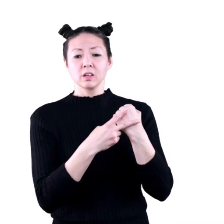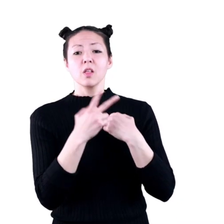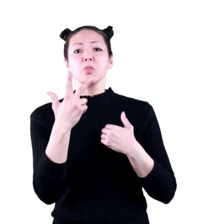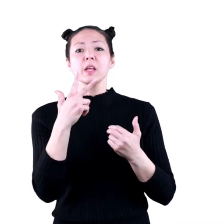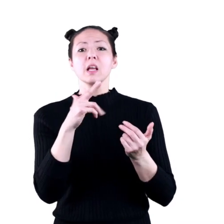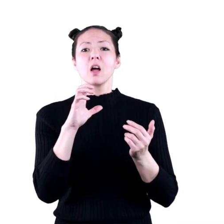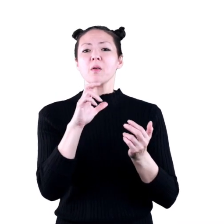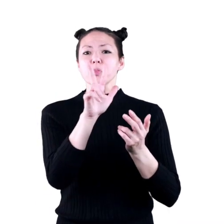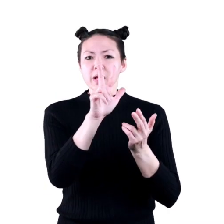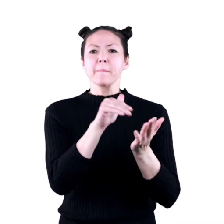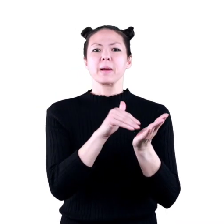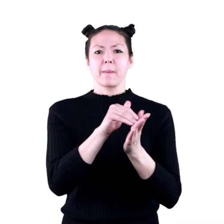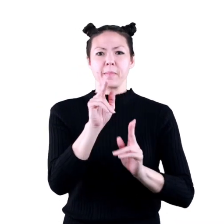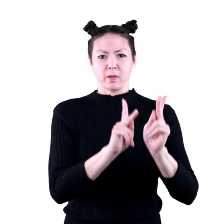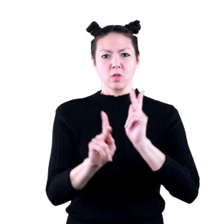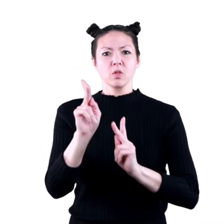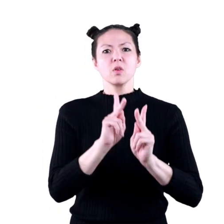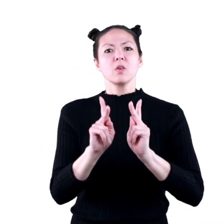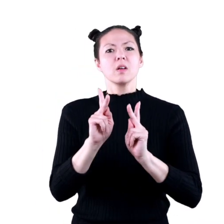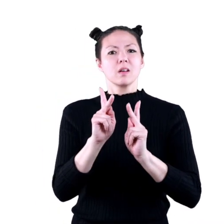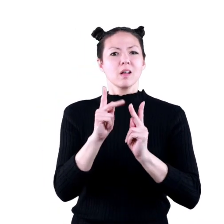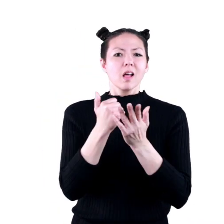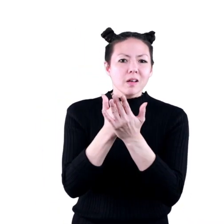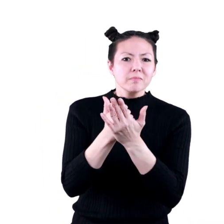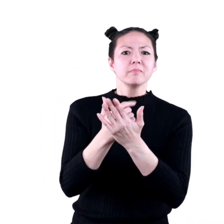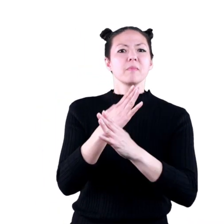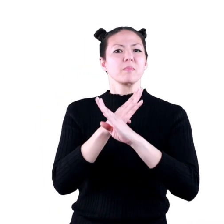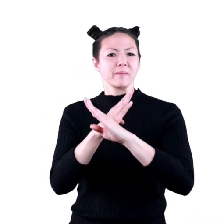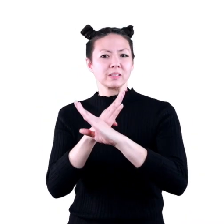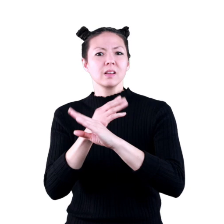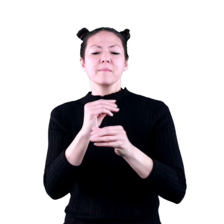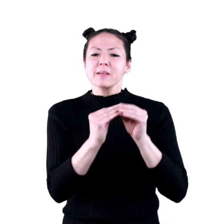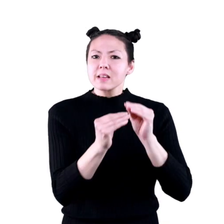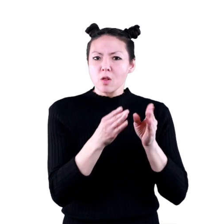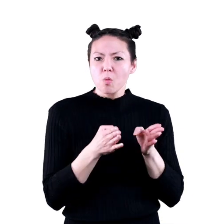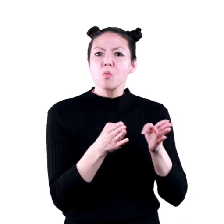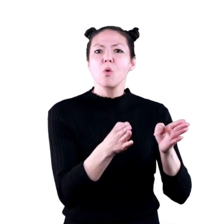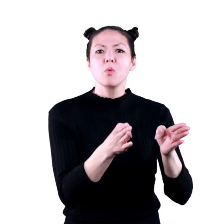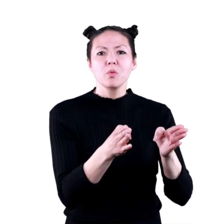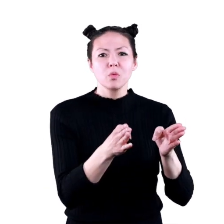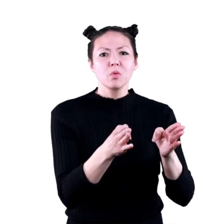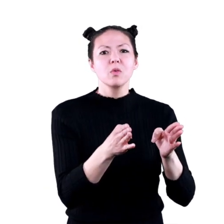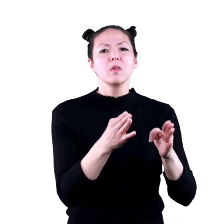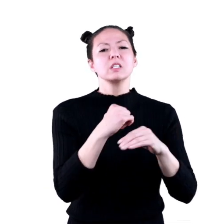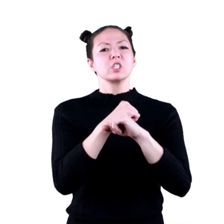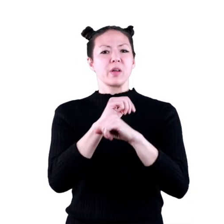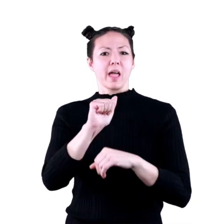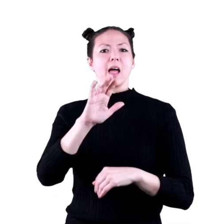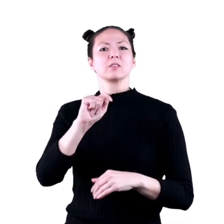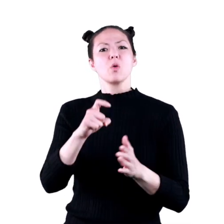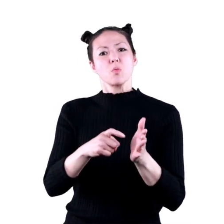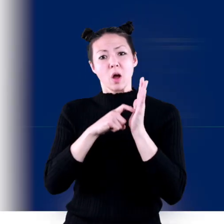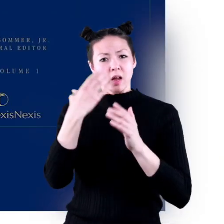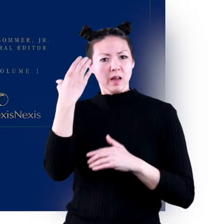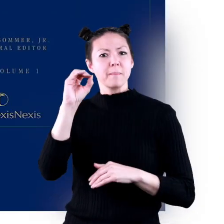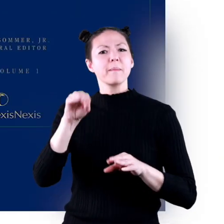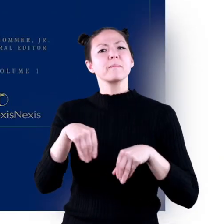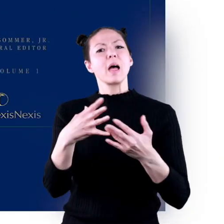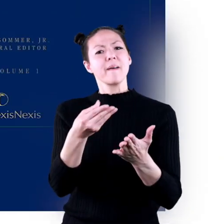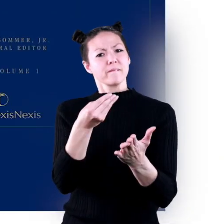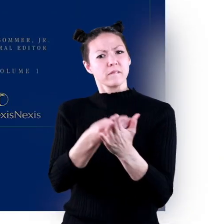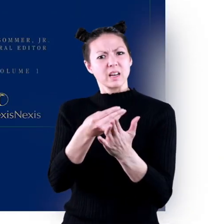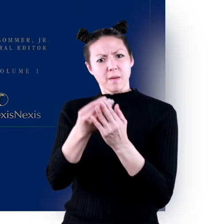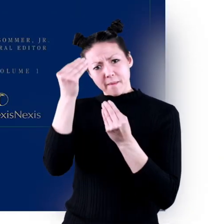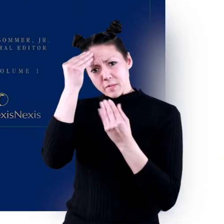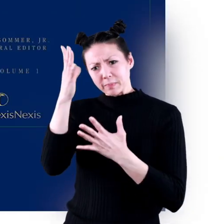Conservation Corps hired 3 million people to plant forests, build flood barriers, and maintain roads. The Securities